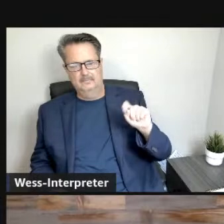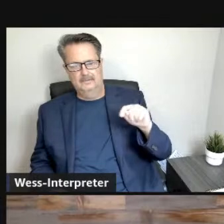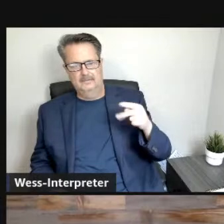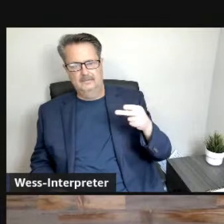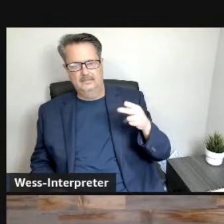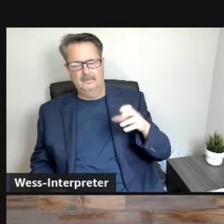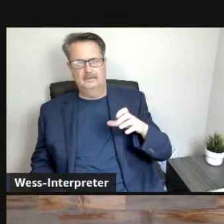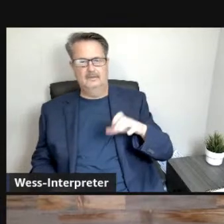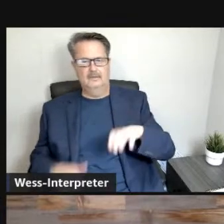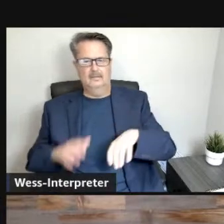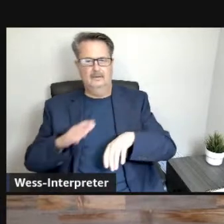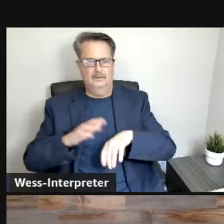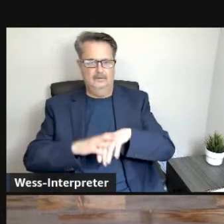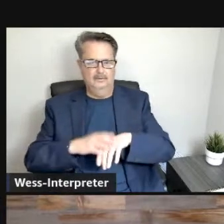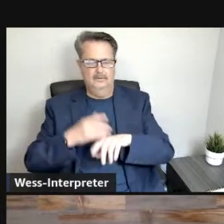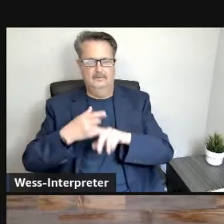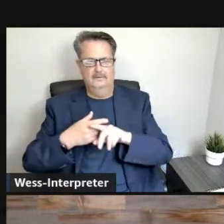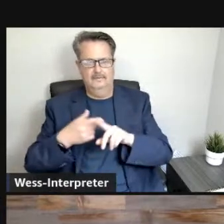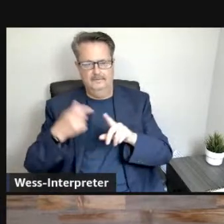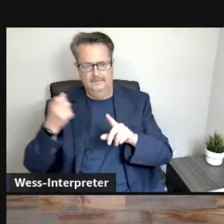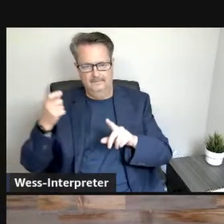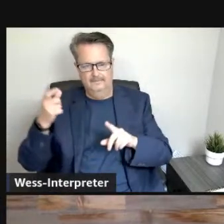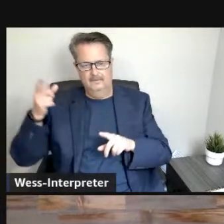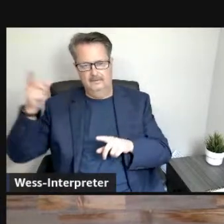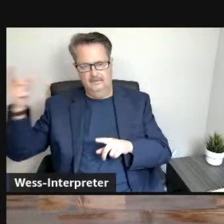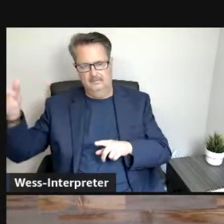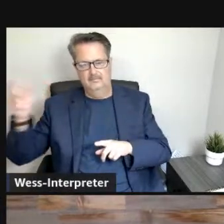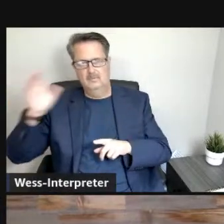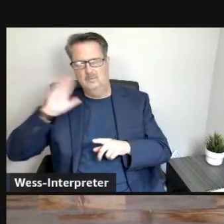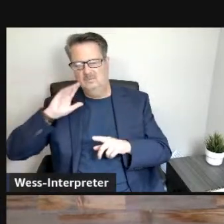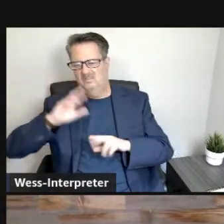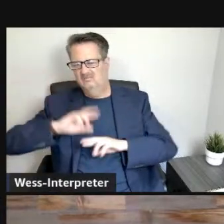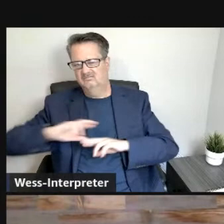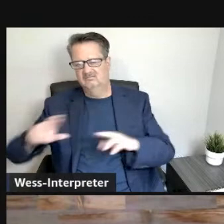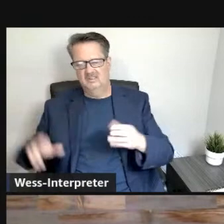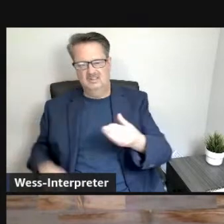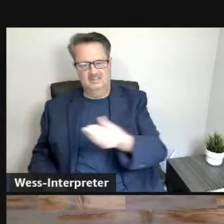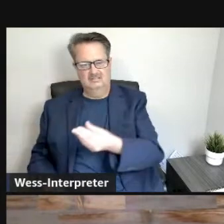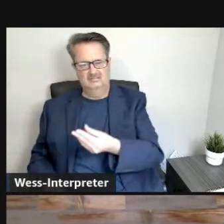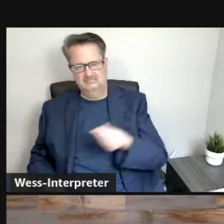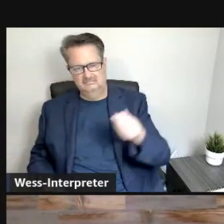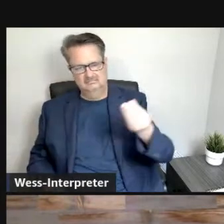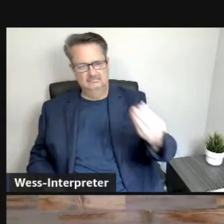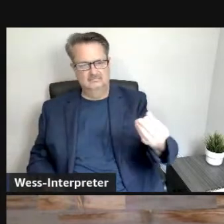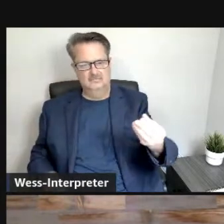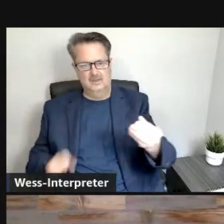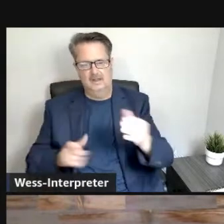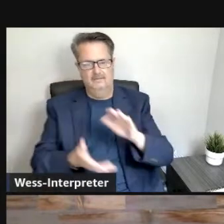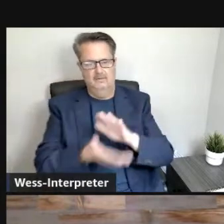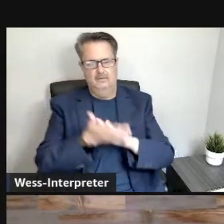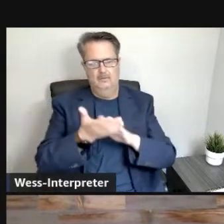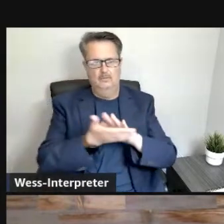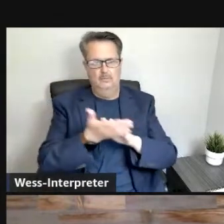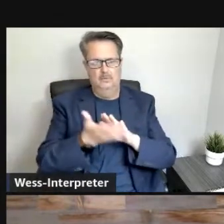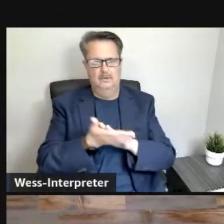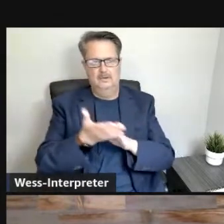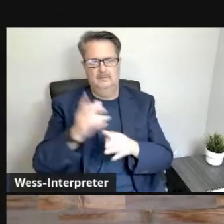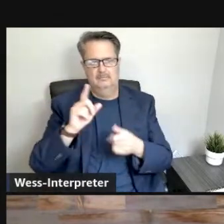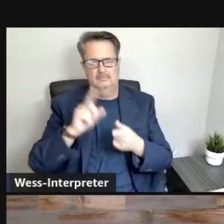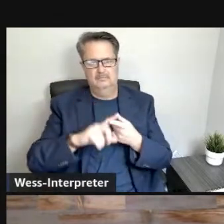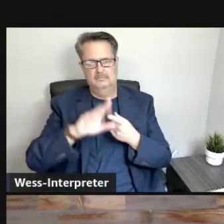the alerts pre-configured for you. So you just have to route them to the